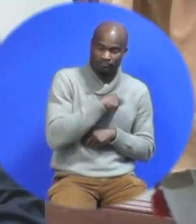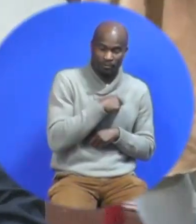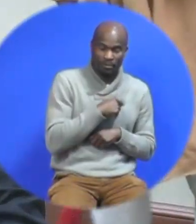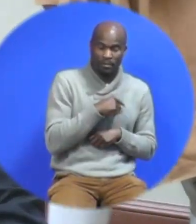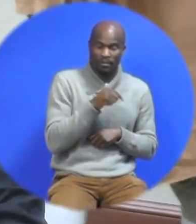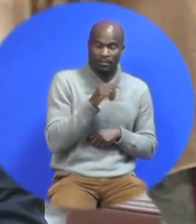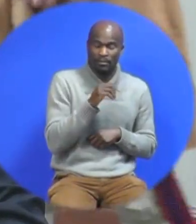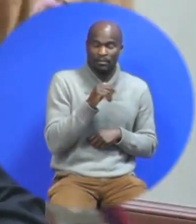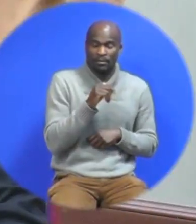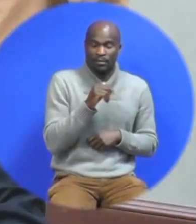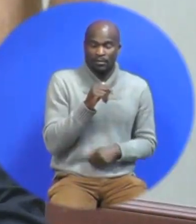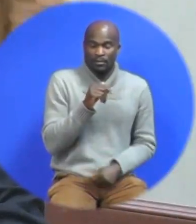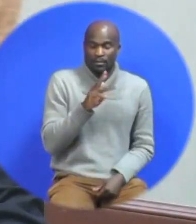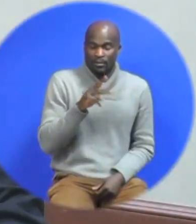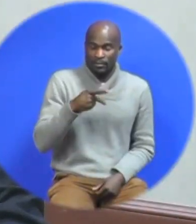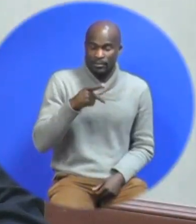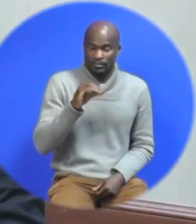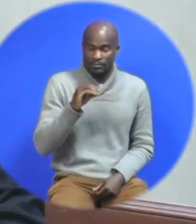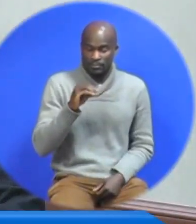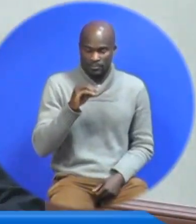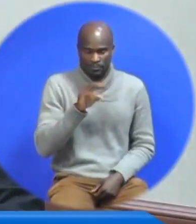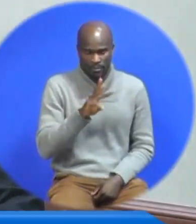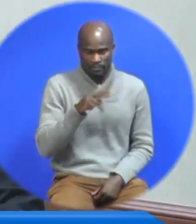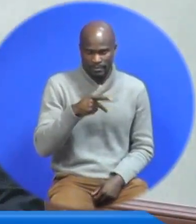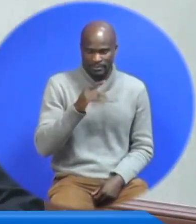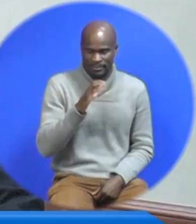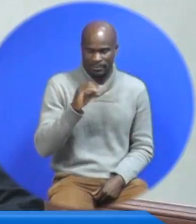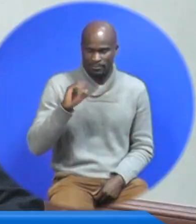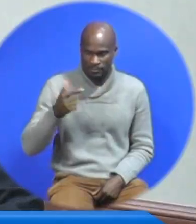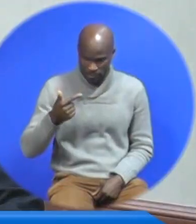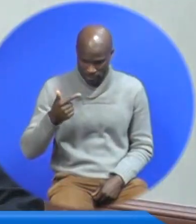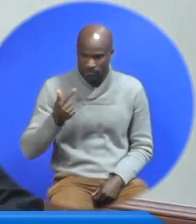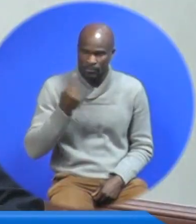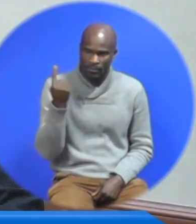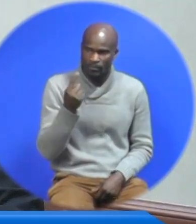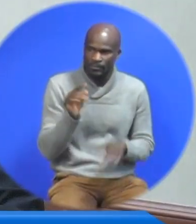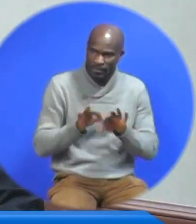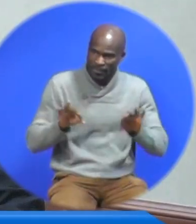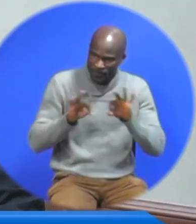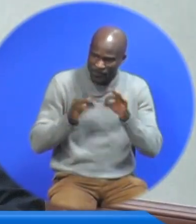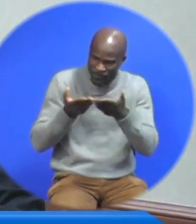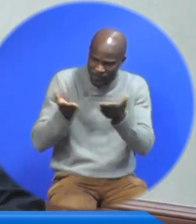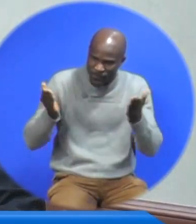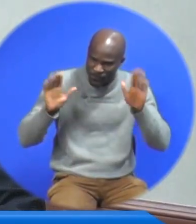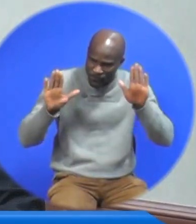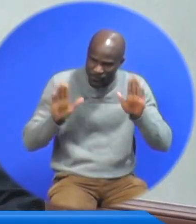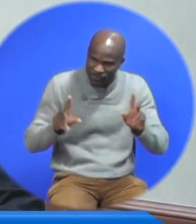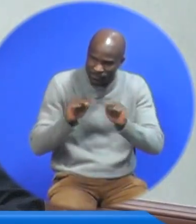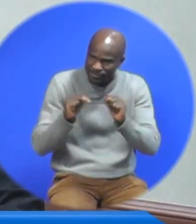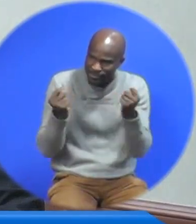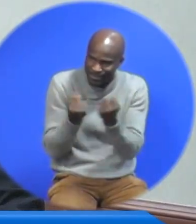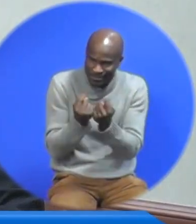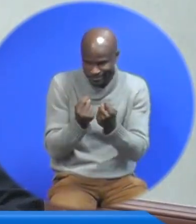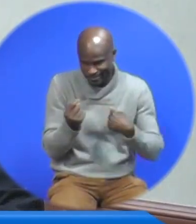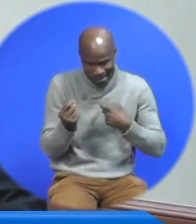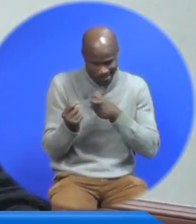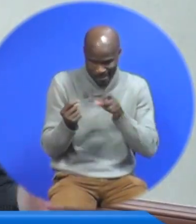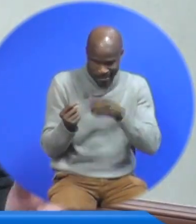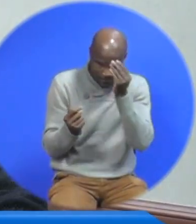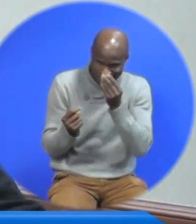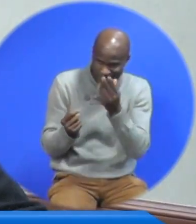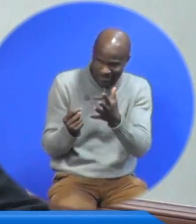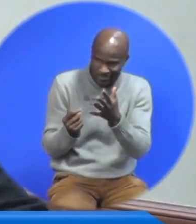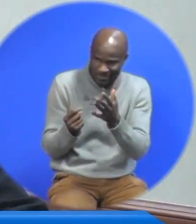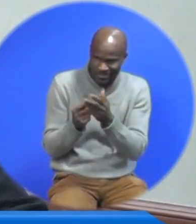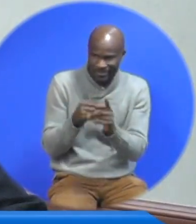and support with you and your city manager and your whole team. You've got a great team here. I don't have to tell you that. Of course, we're